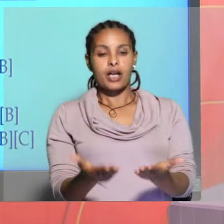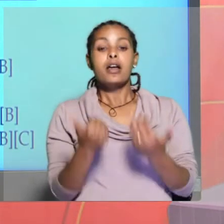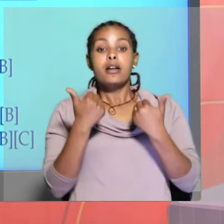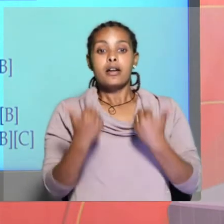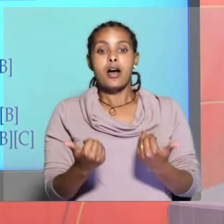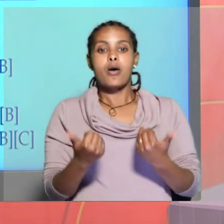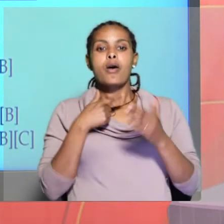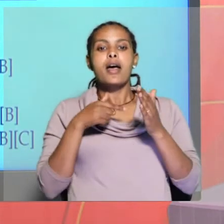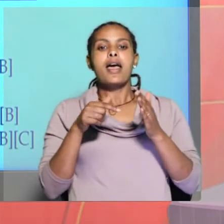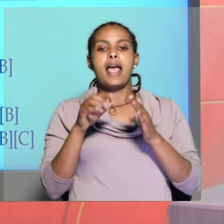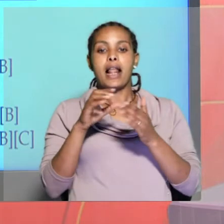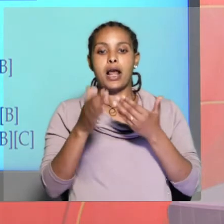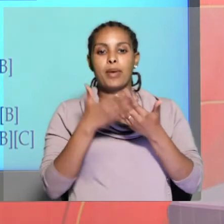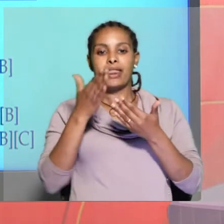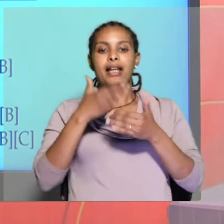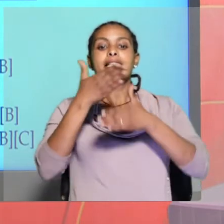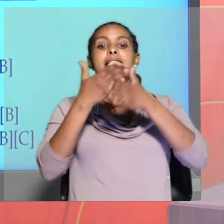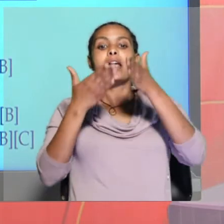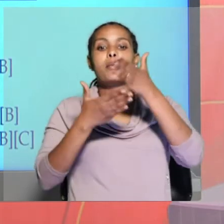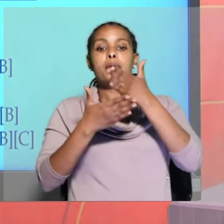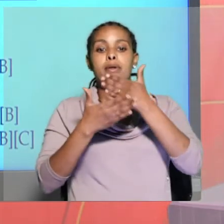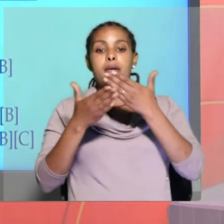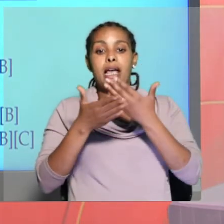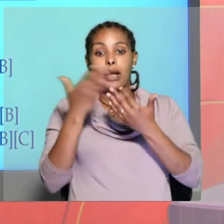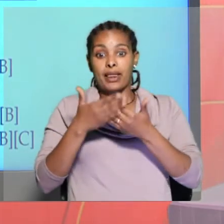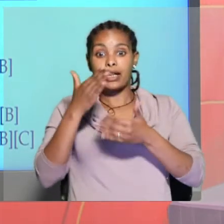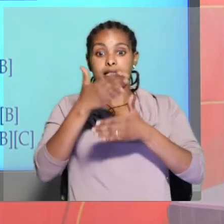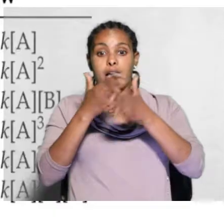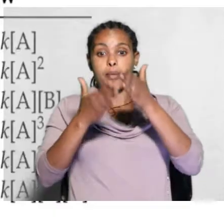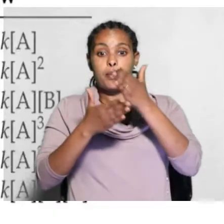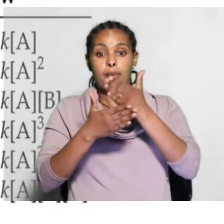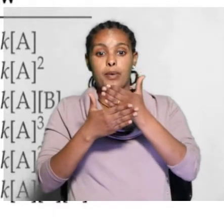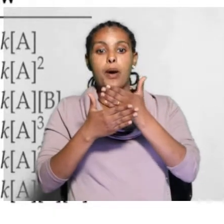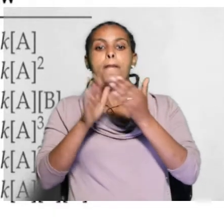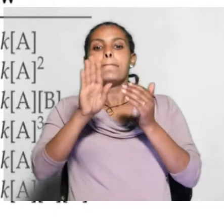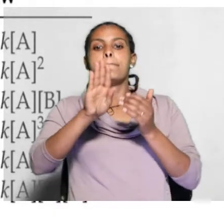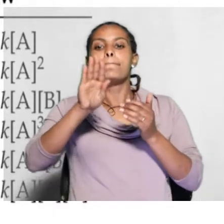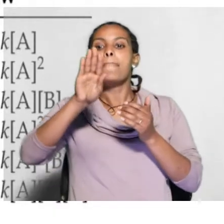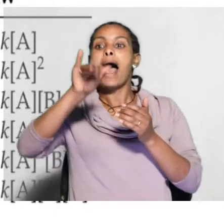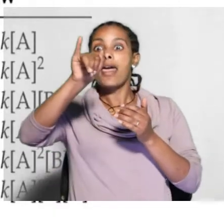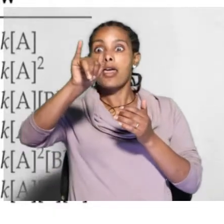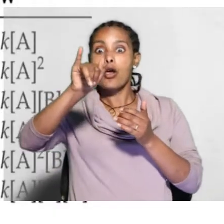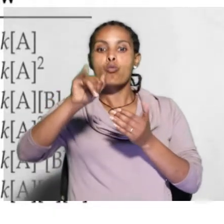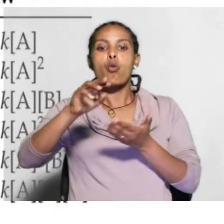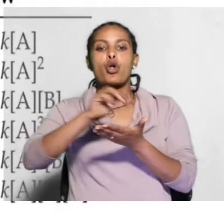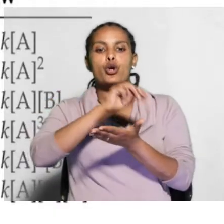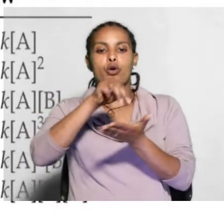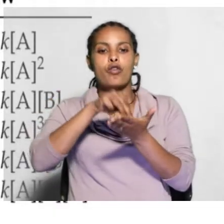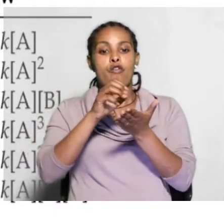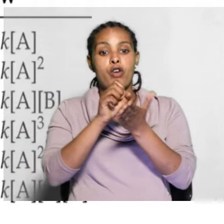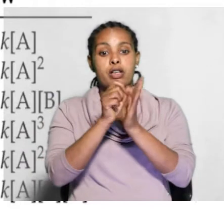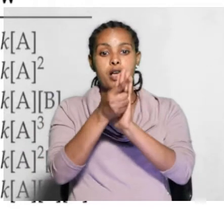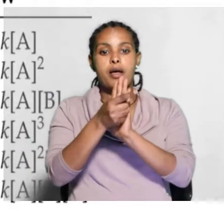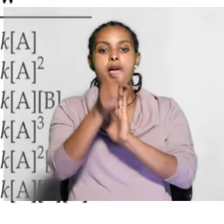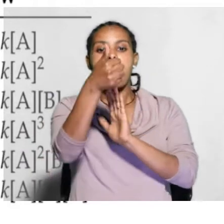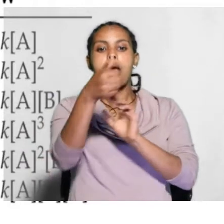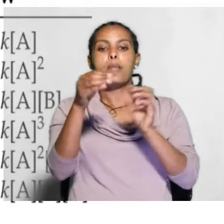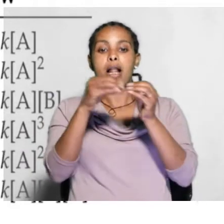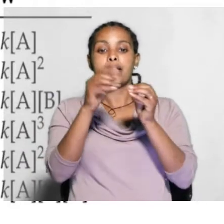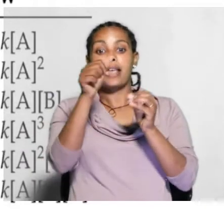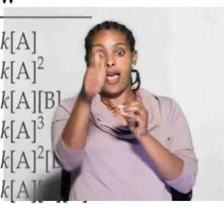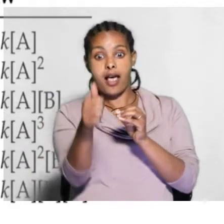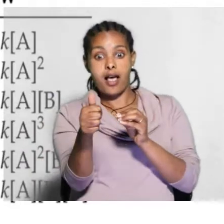the elementary step, elementary reaction is bimolecular. For example, A plus